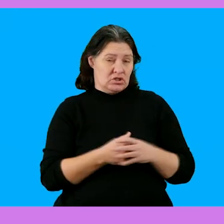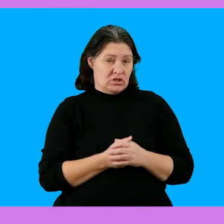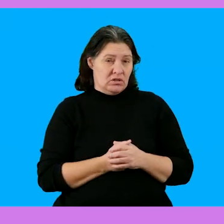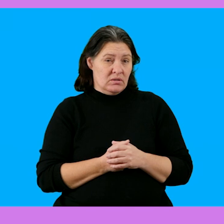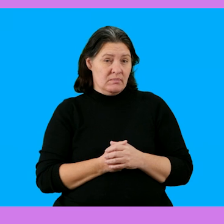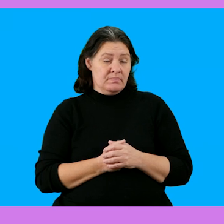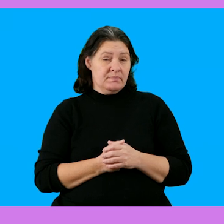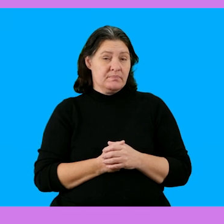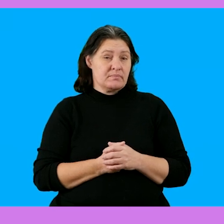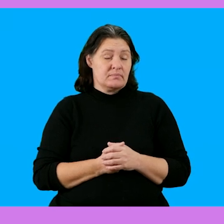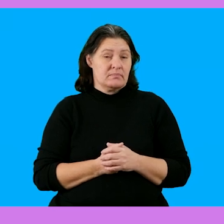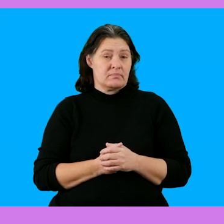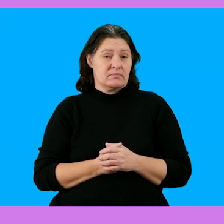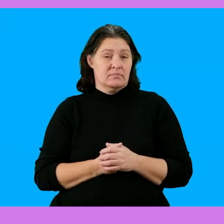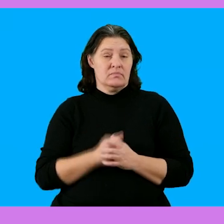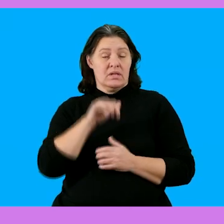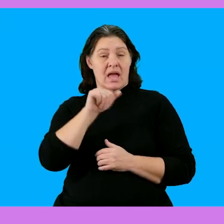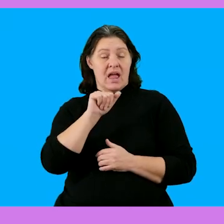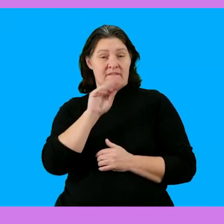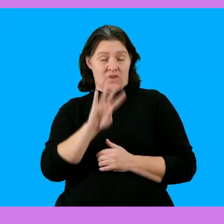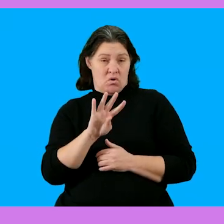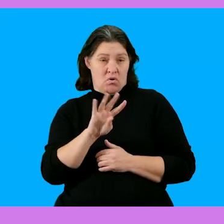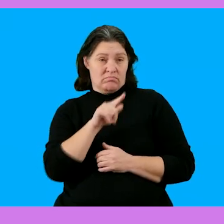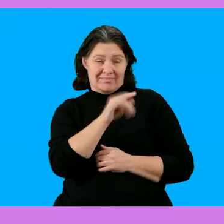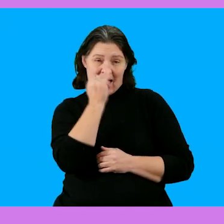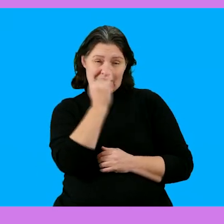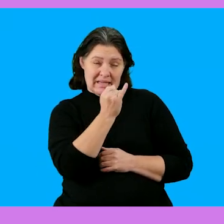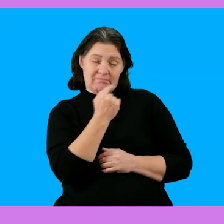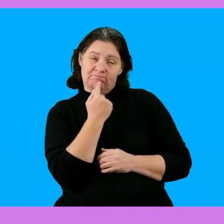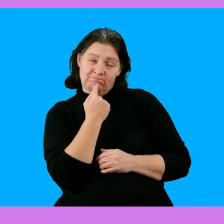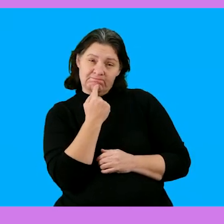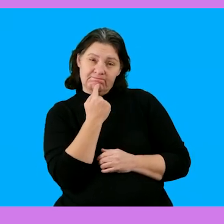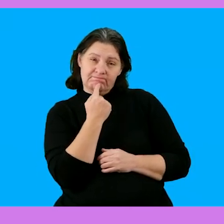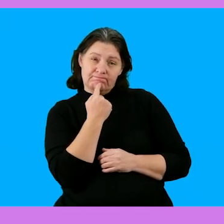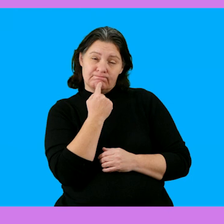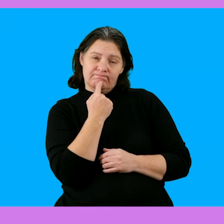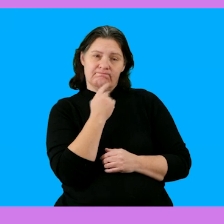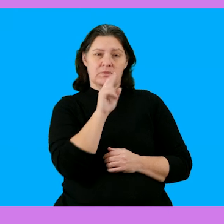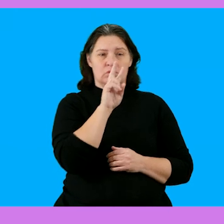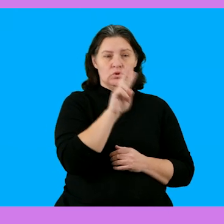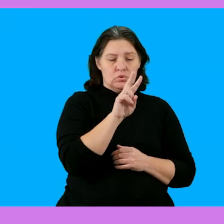the page. Now, if you look at the length of the A4 page, this side here, it says it's